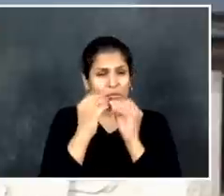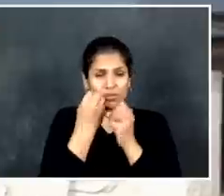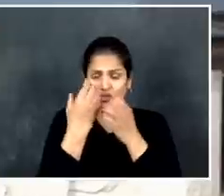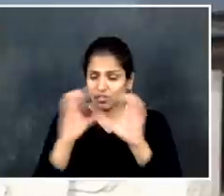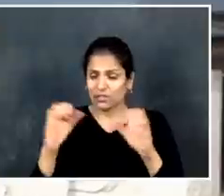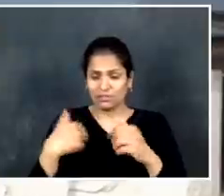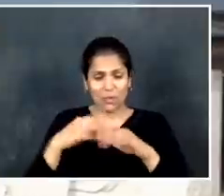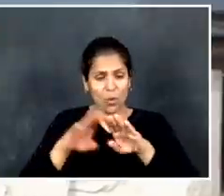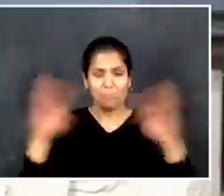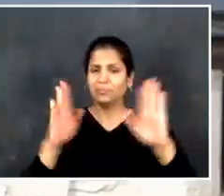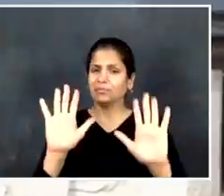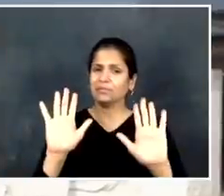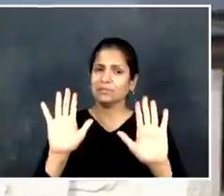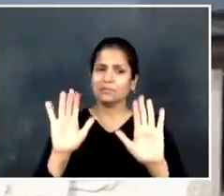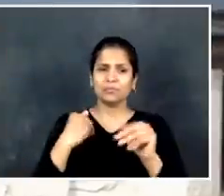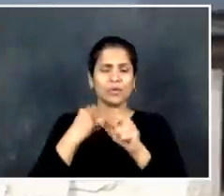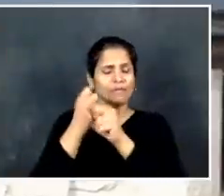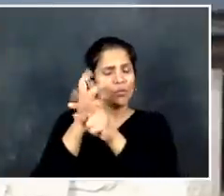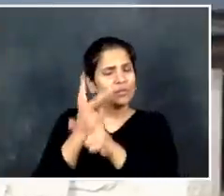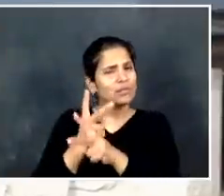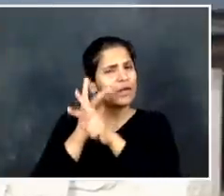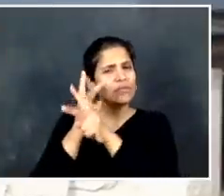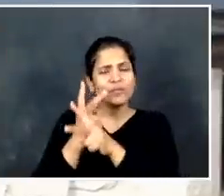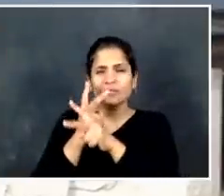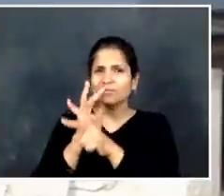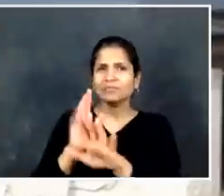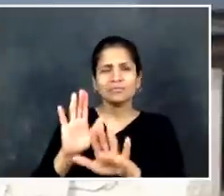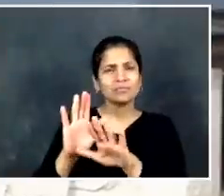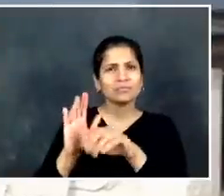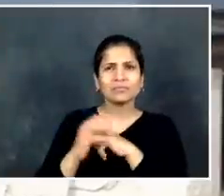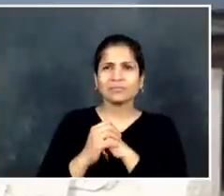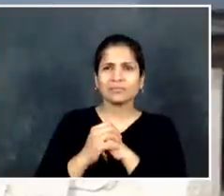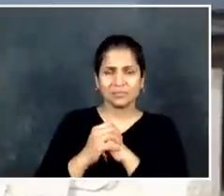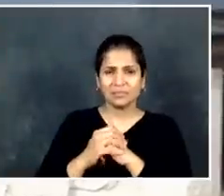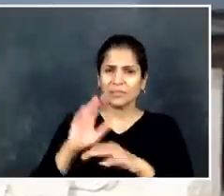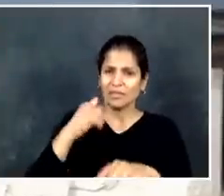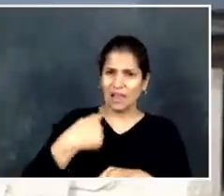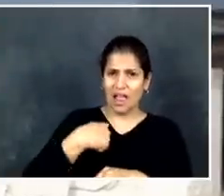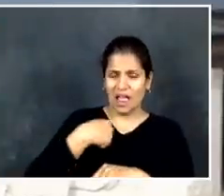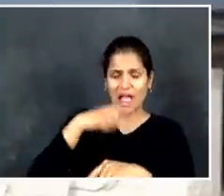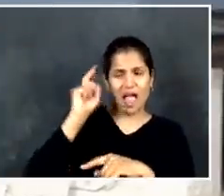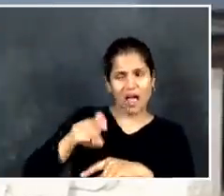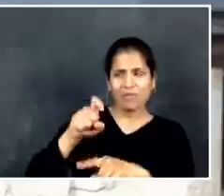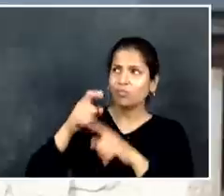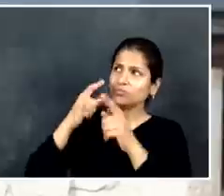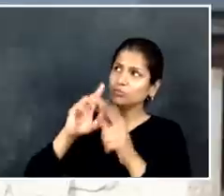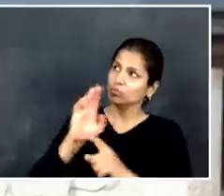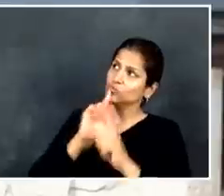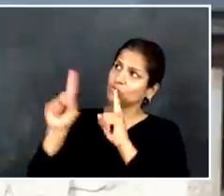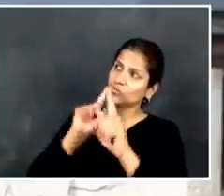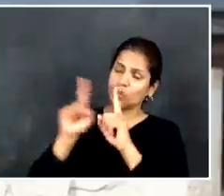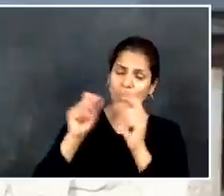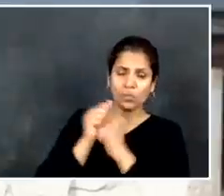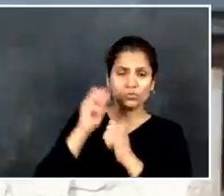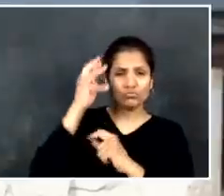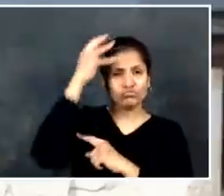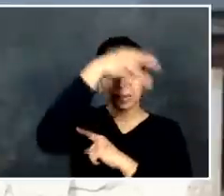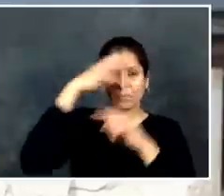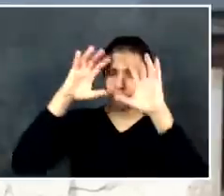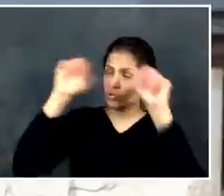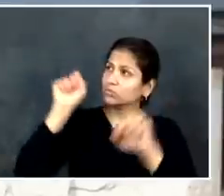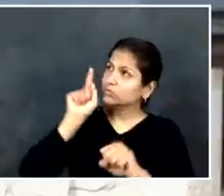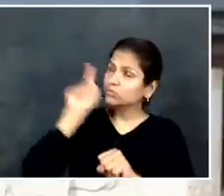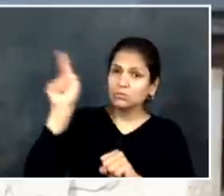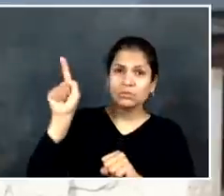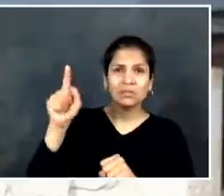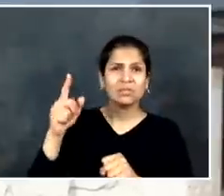President, there's only been two things you needed to do this whole time. One, get the testing to New York City and all the places in